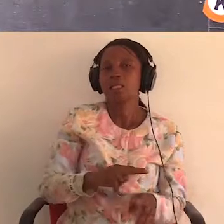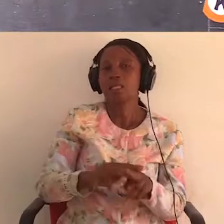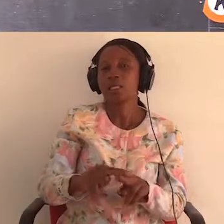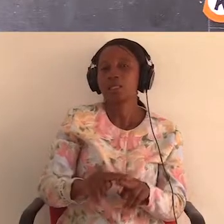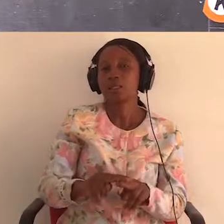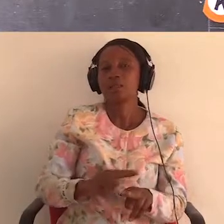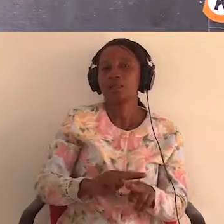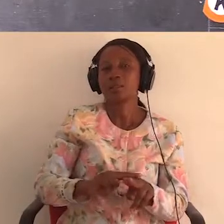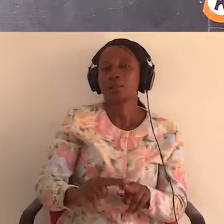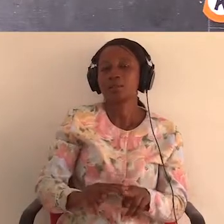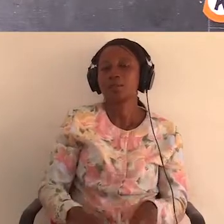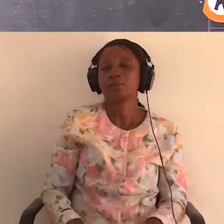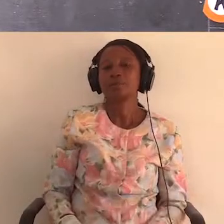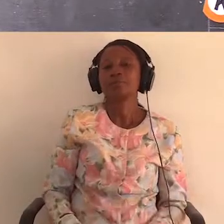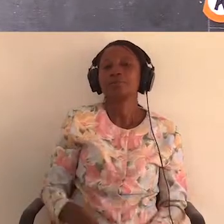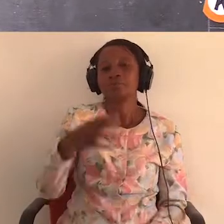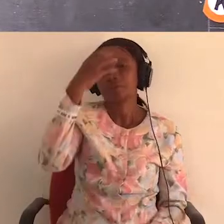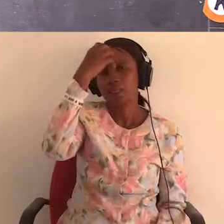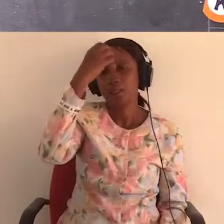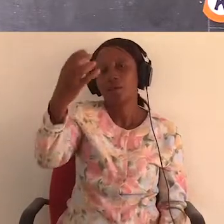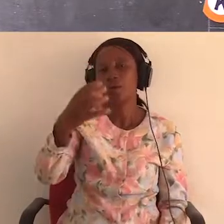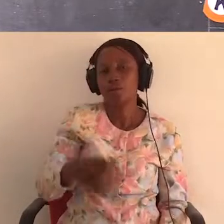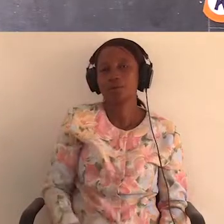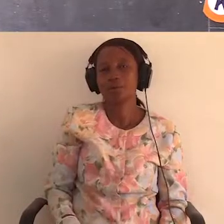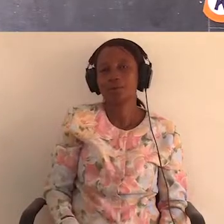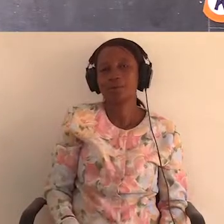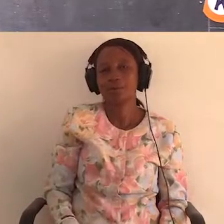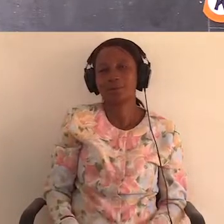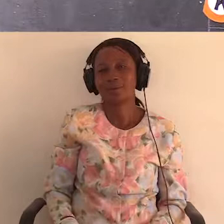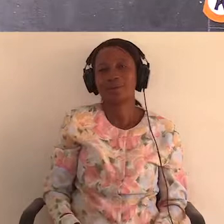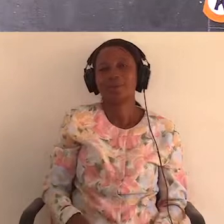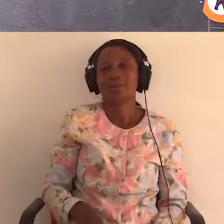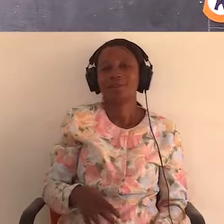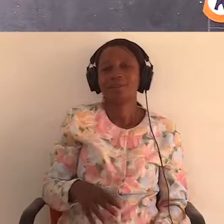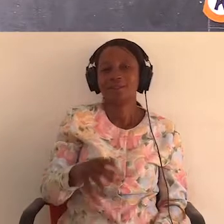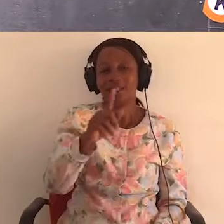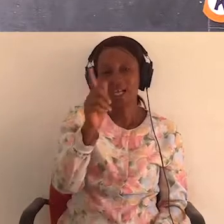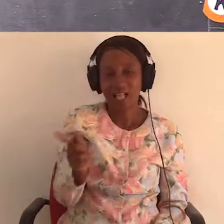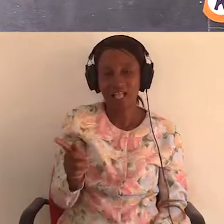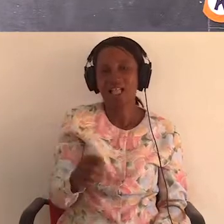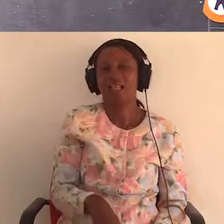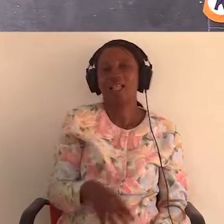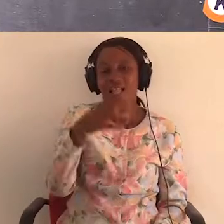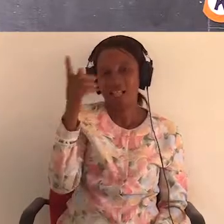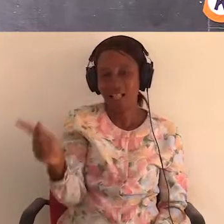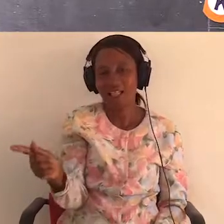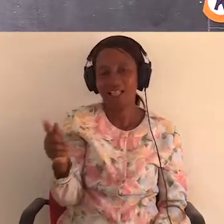Green. Here we have a goat. And we said the initial sound of the goat is